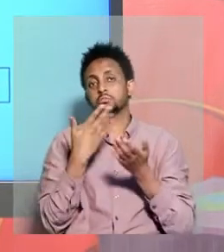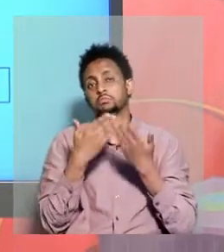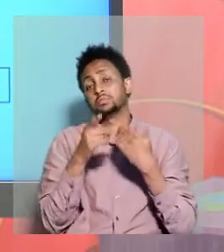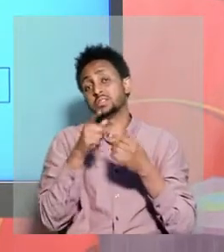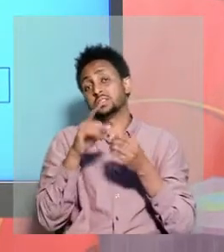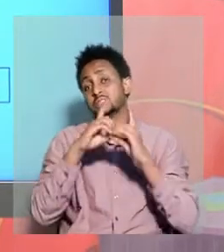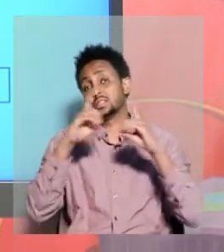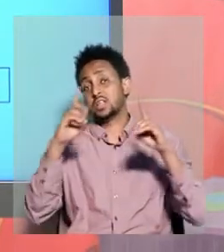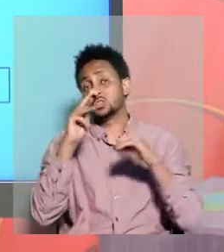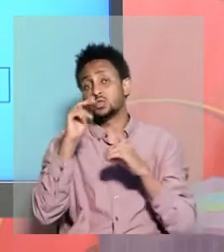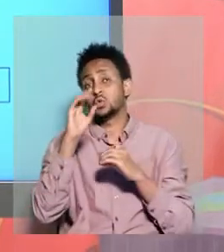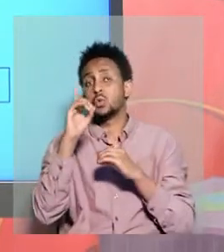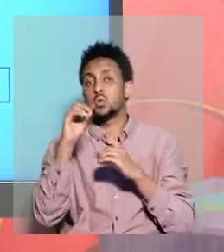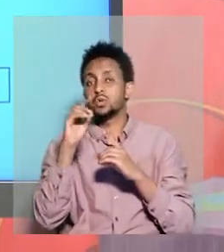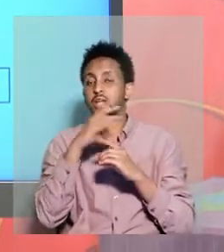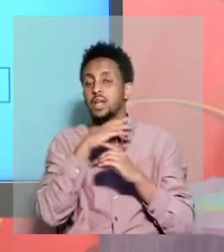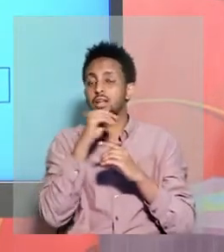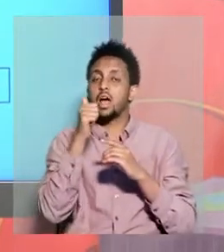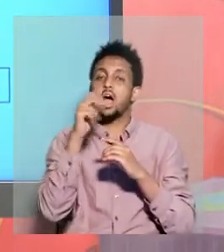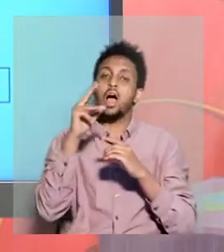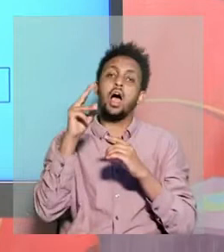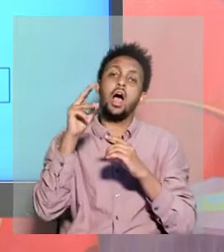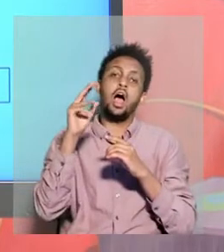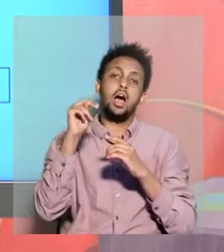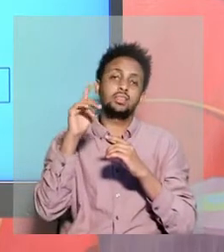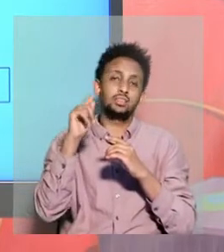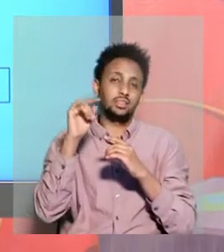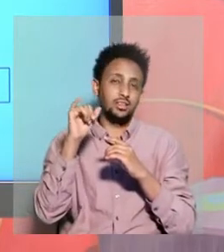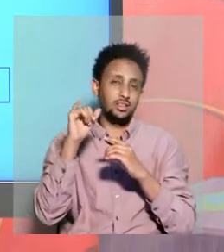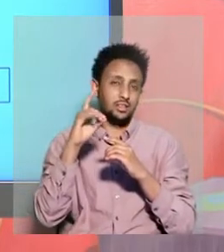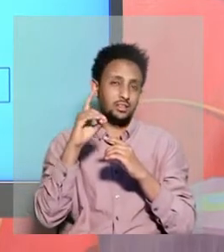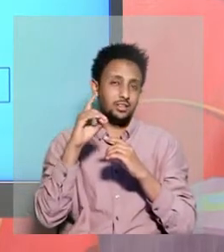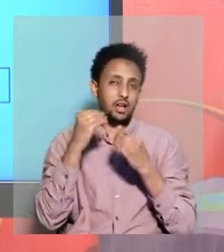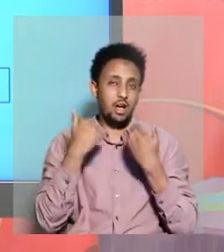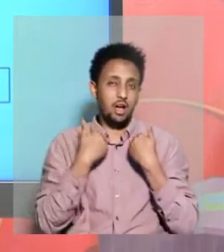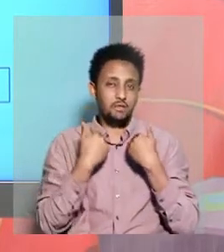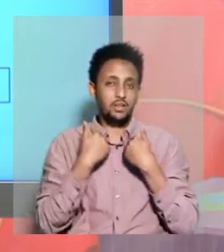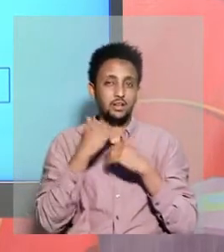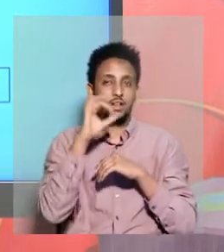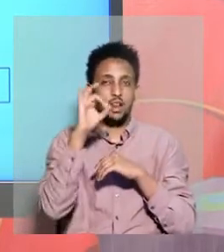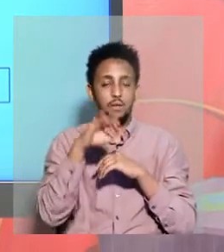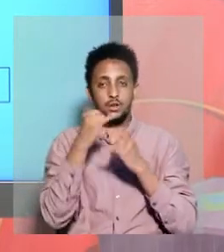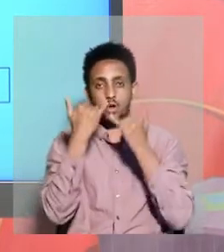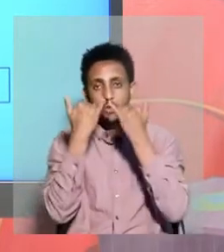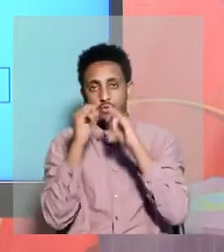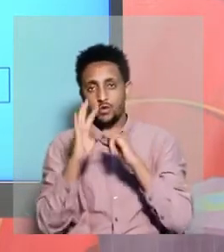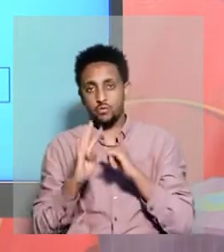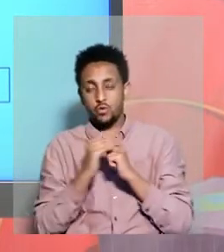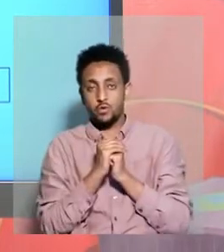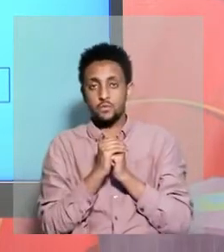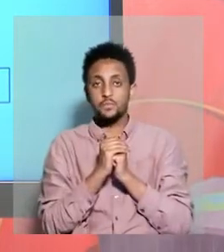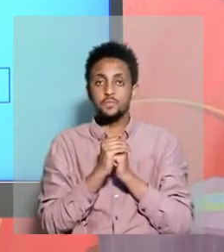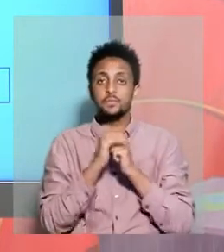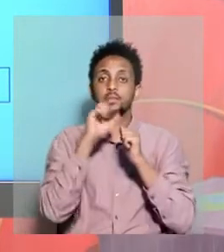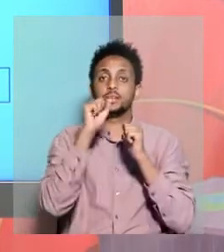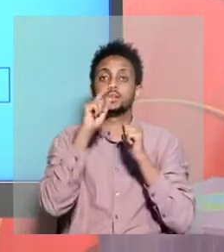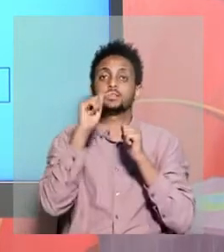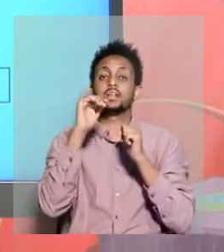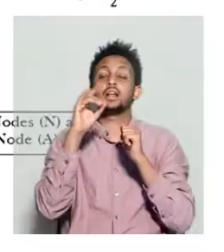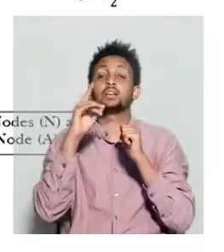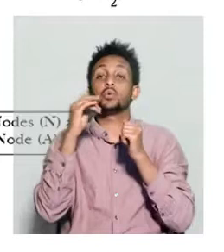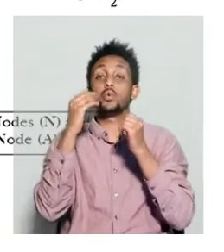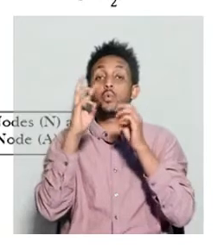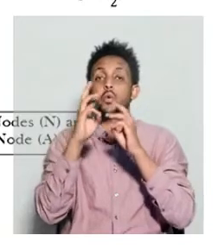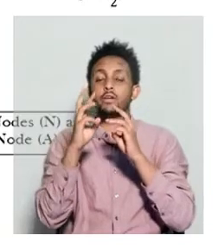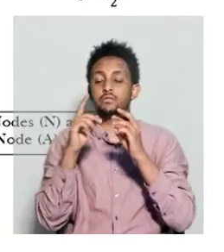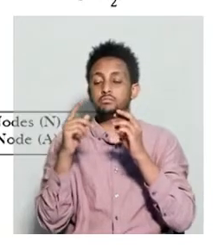the distance between node and antinodes is known to be, or having lambda over 4. Standing waves